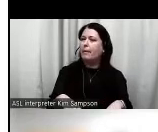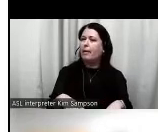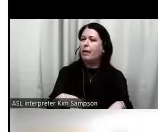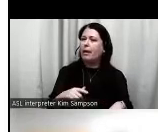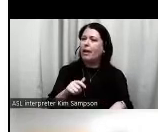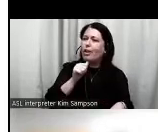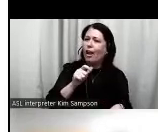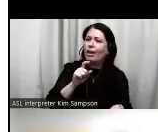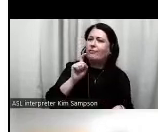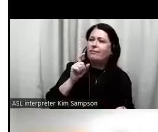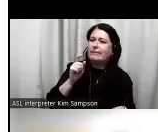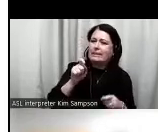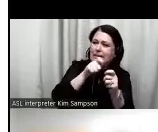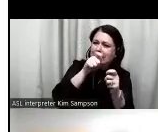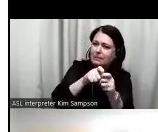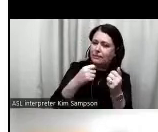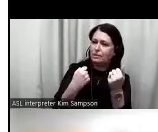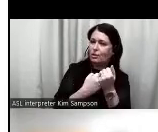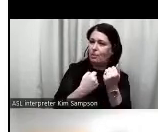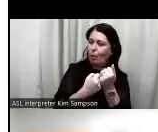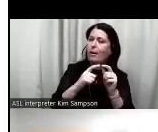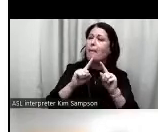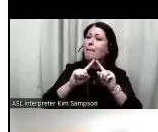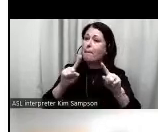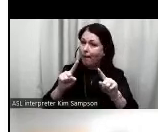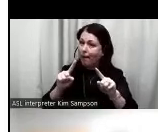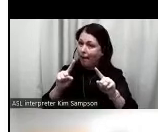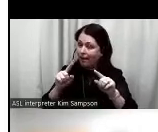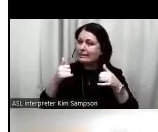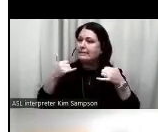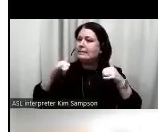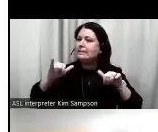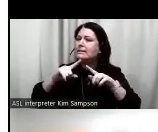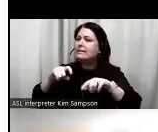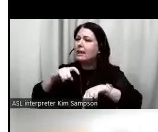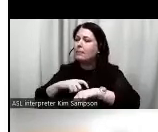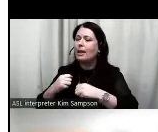are not support groups, but they could support your mental health.